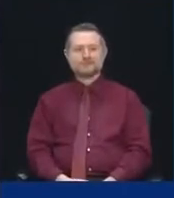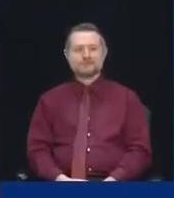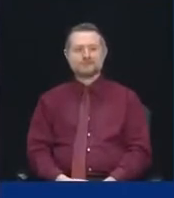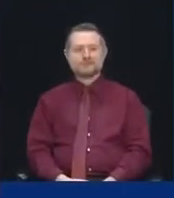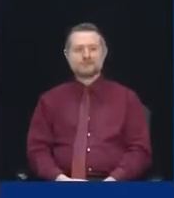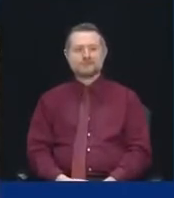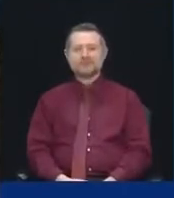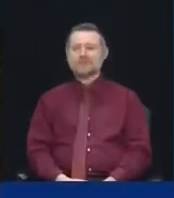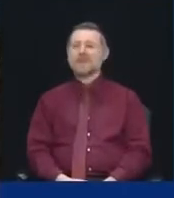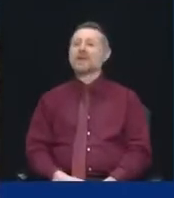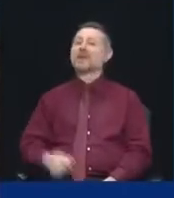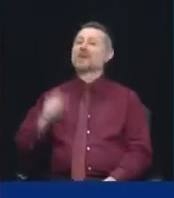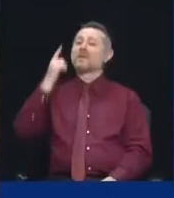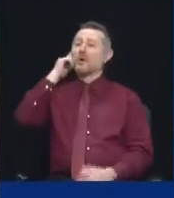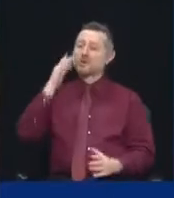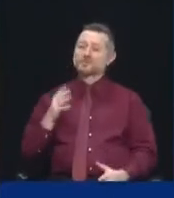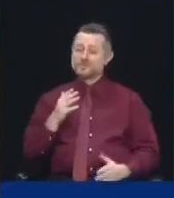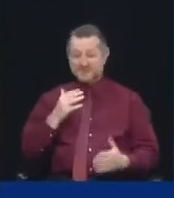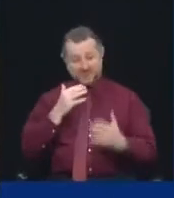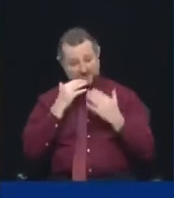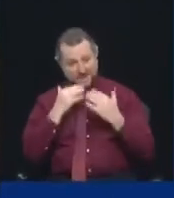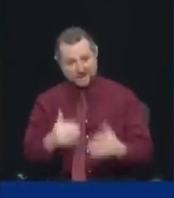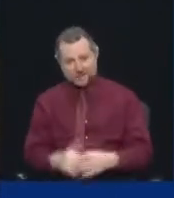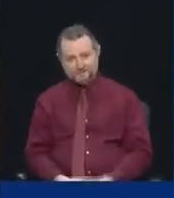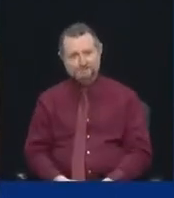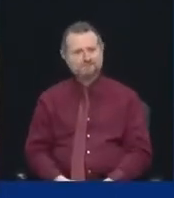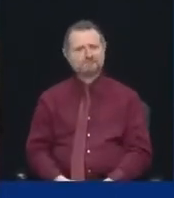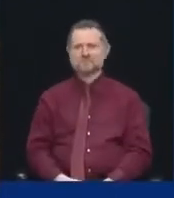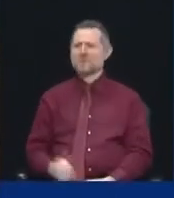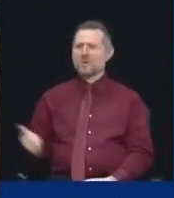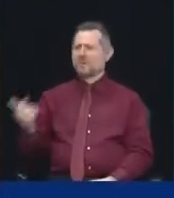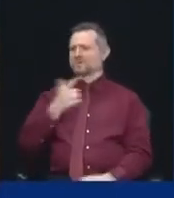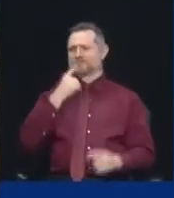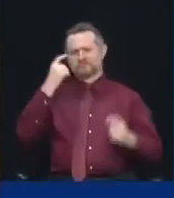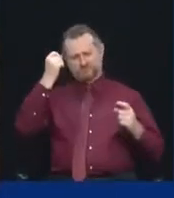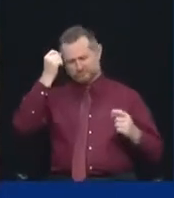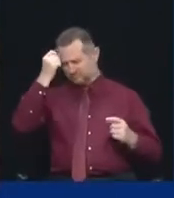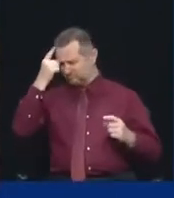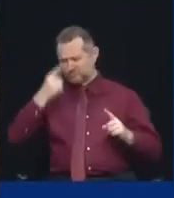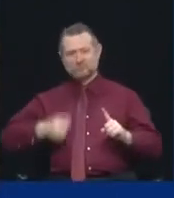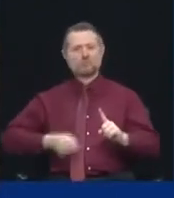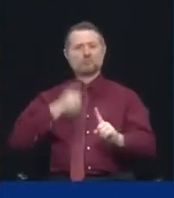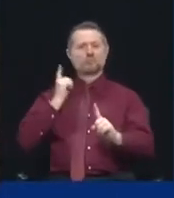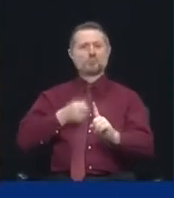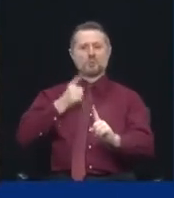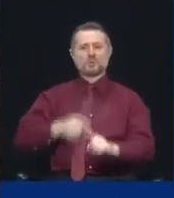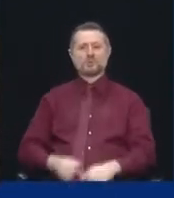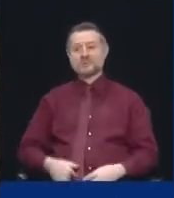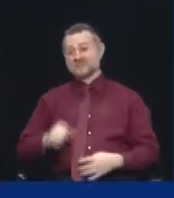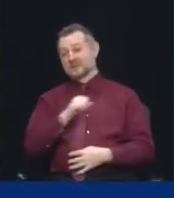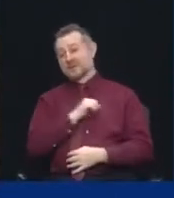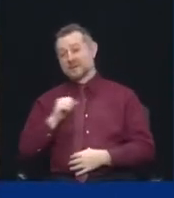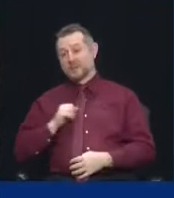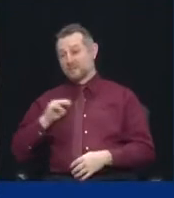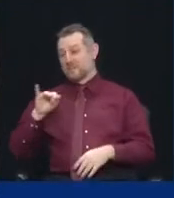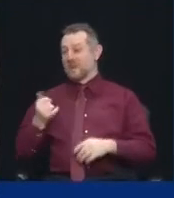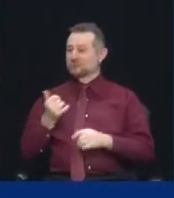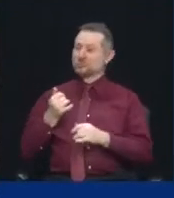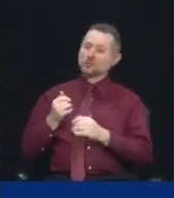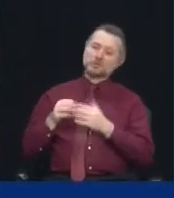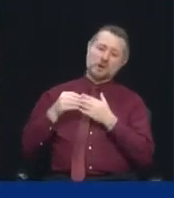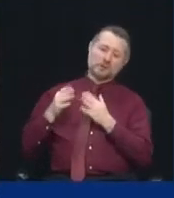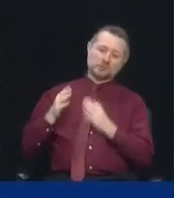Well, thank you. I think we've all heard the message to the Senate Majority Leader. Thank you for being here. And